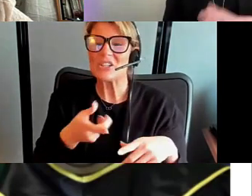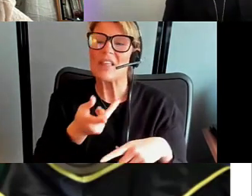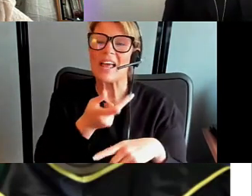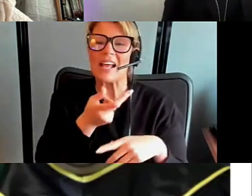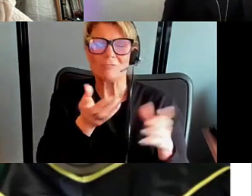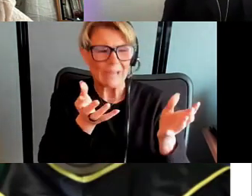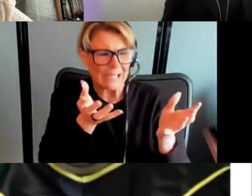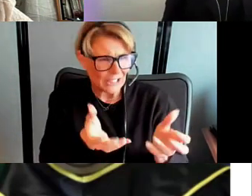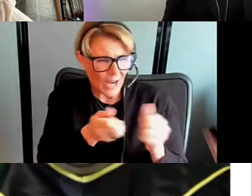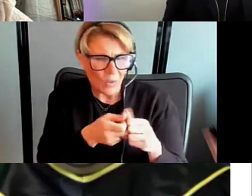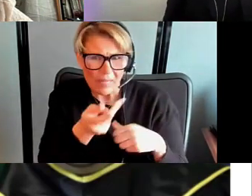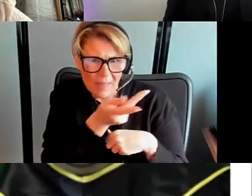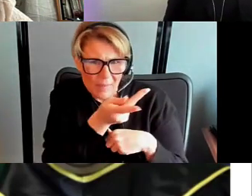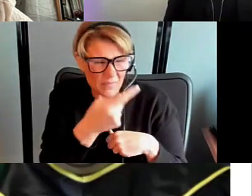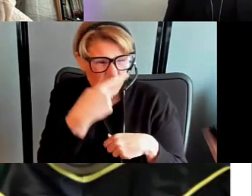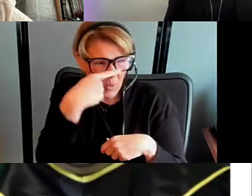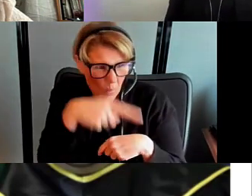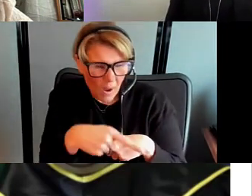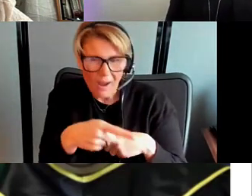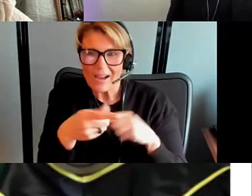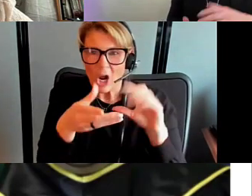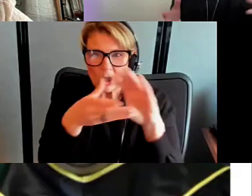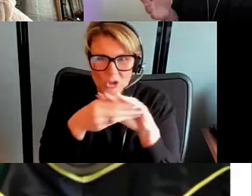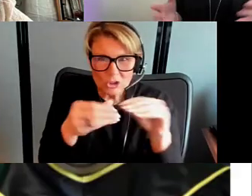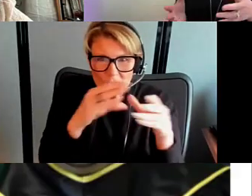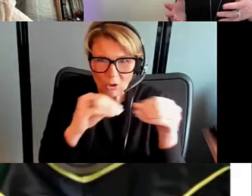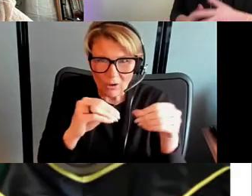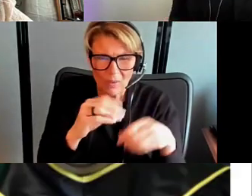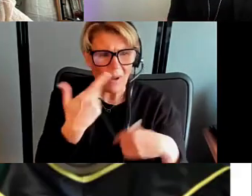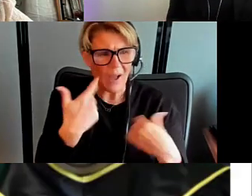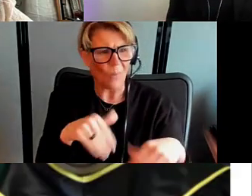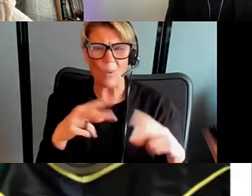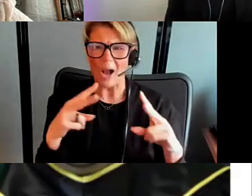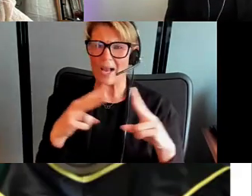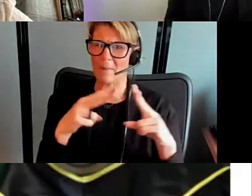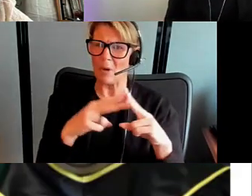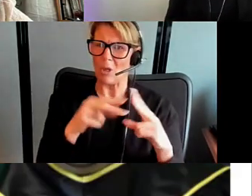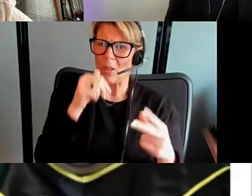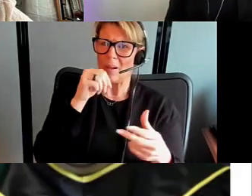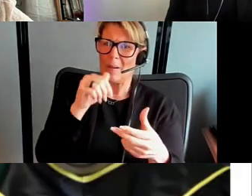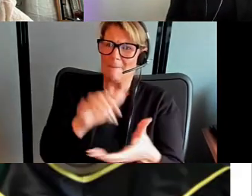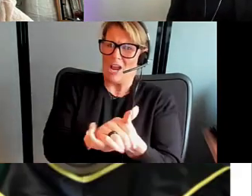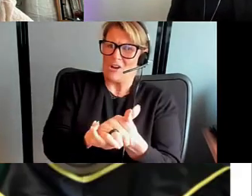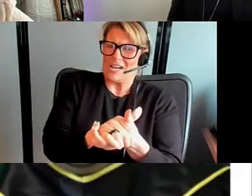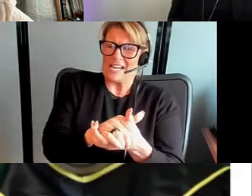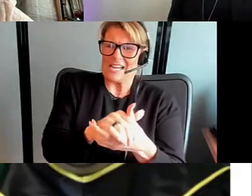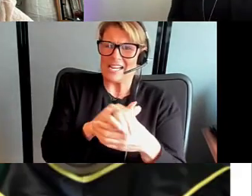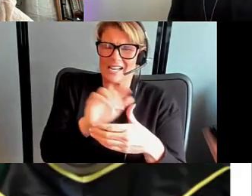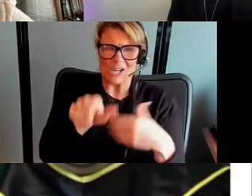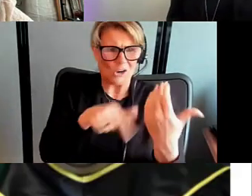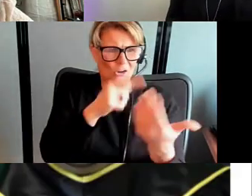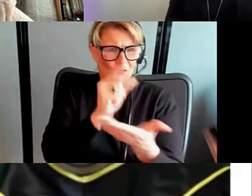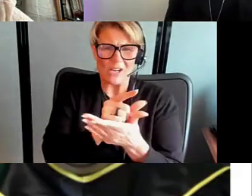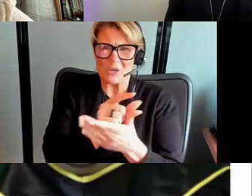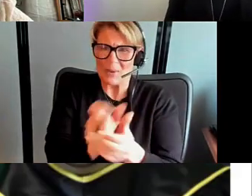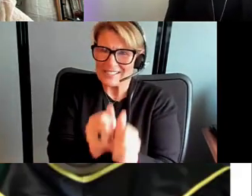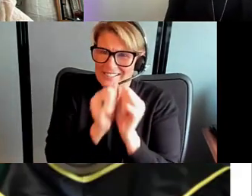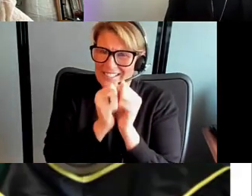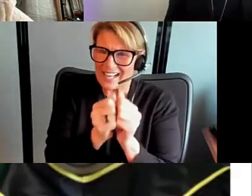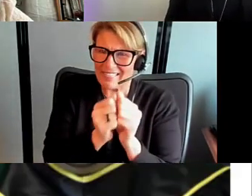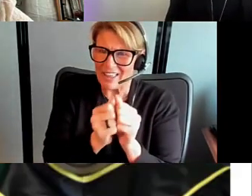can I do a story?" It's not too many people that are couples that come together and they graduate together.